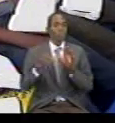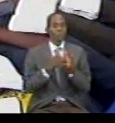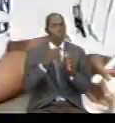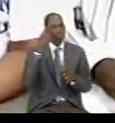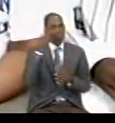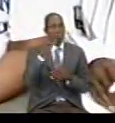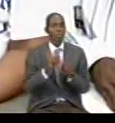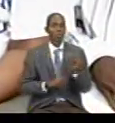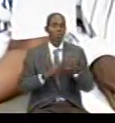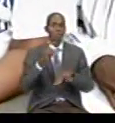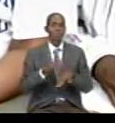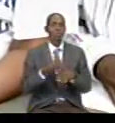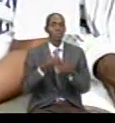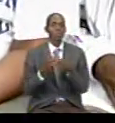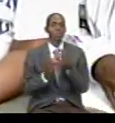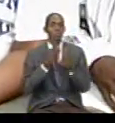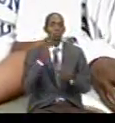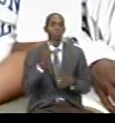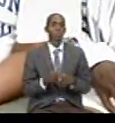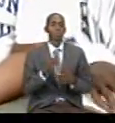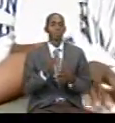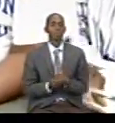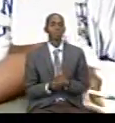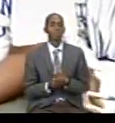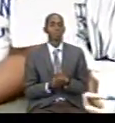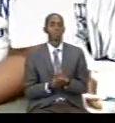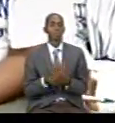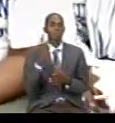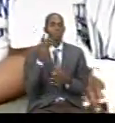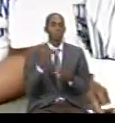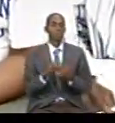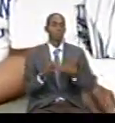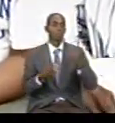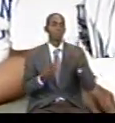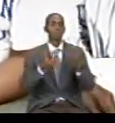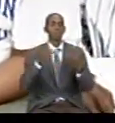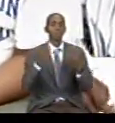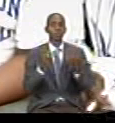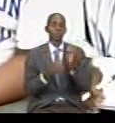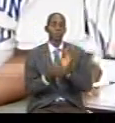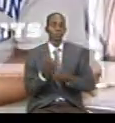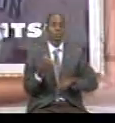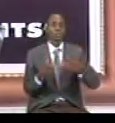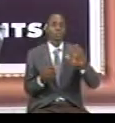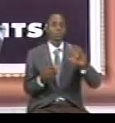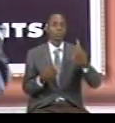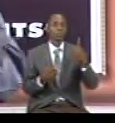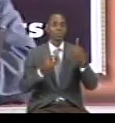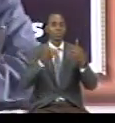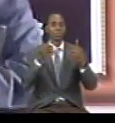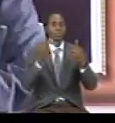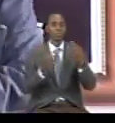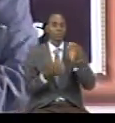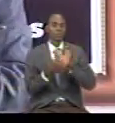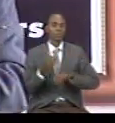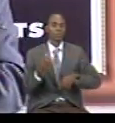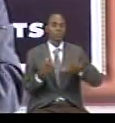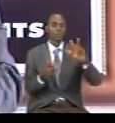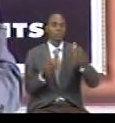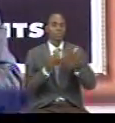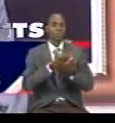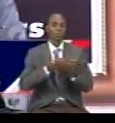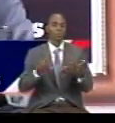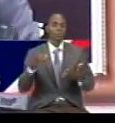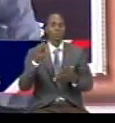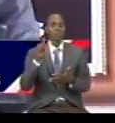every time in Jesus' name. Yeah. Look at 1 John chapter 3. 1 John chapter 3. I'm reading from verse